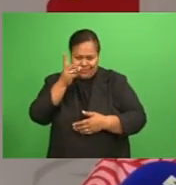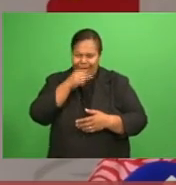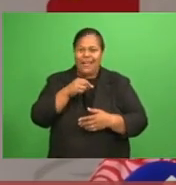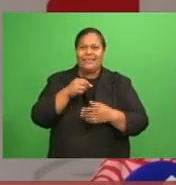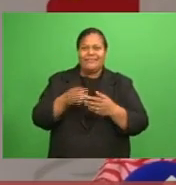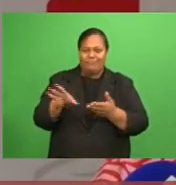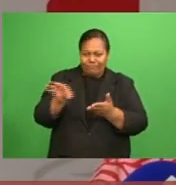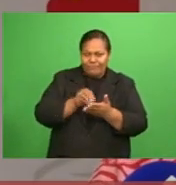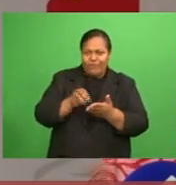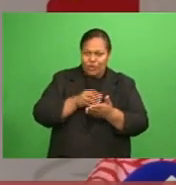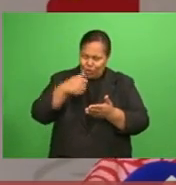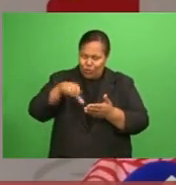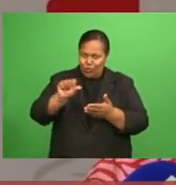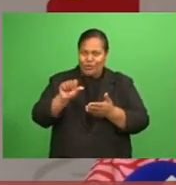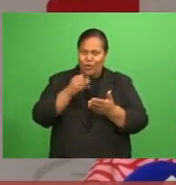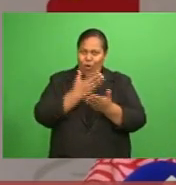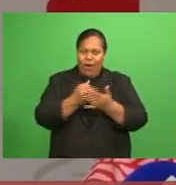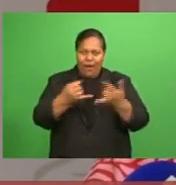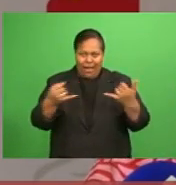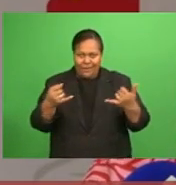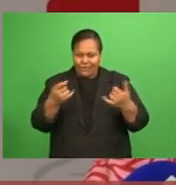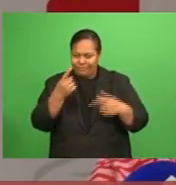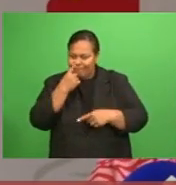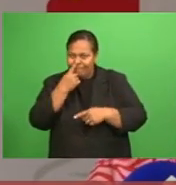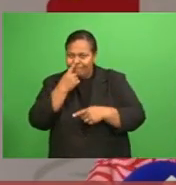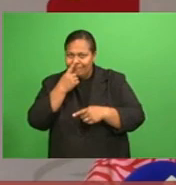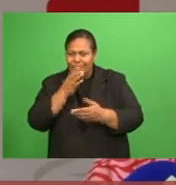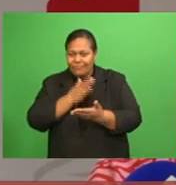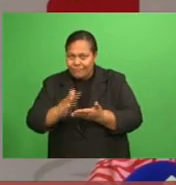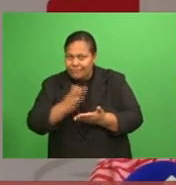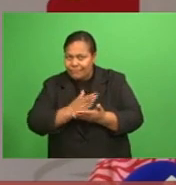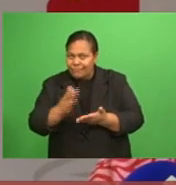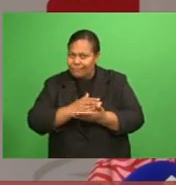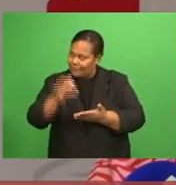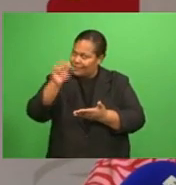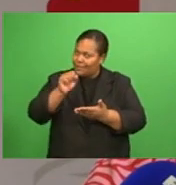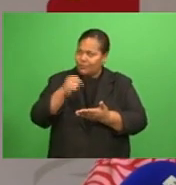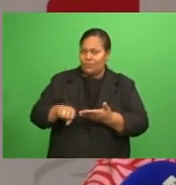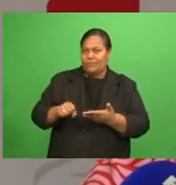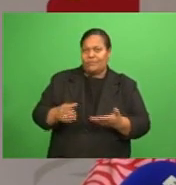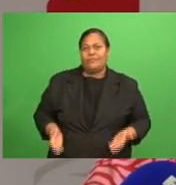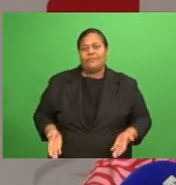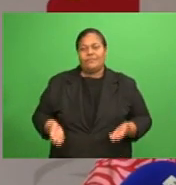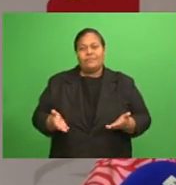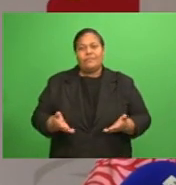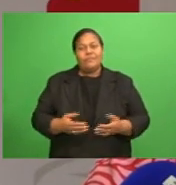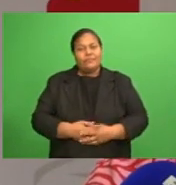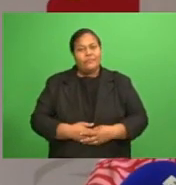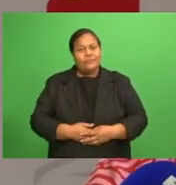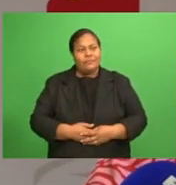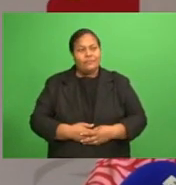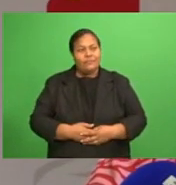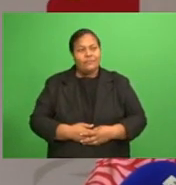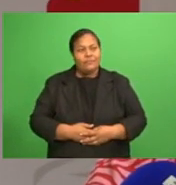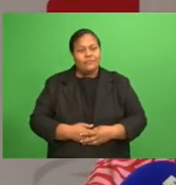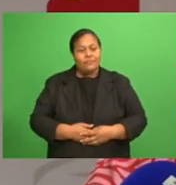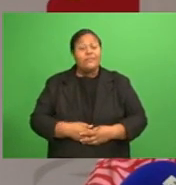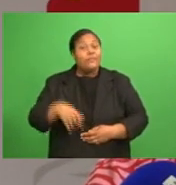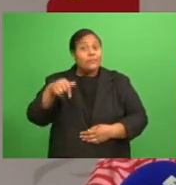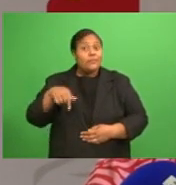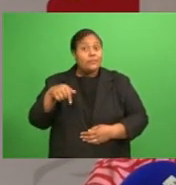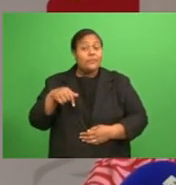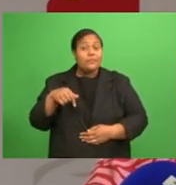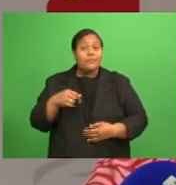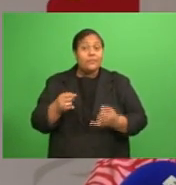this digital platform, you can actually track where their contributions have been deducted to us. So that this is a